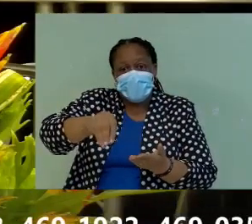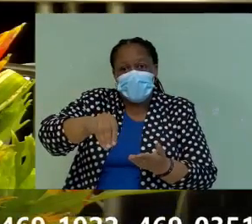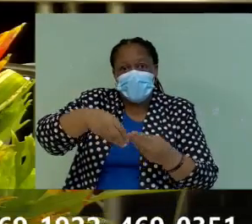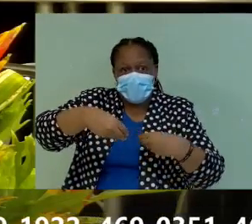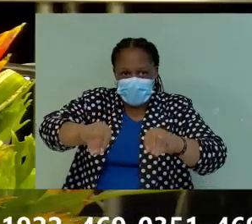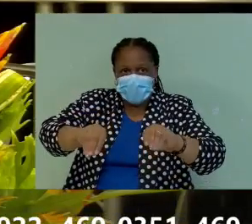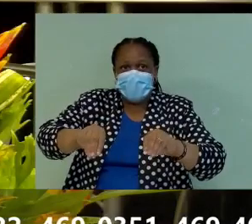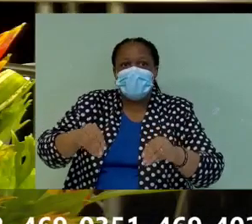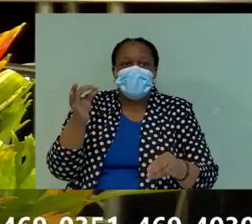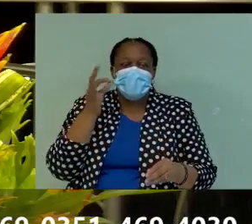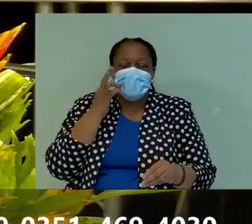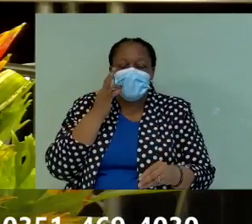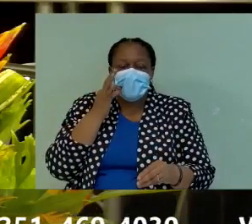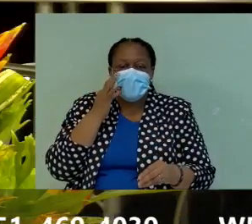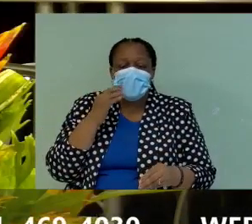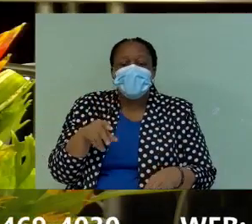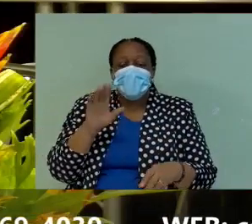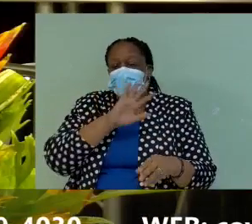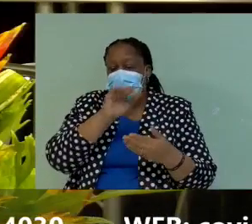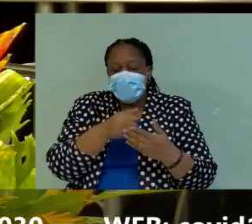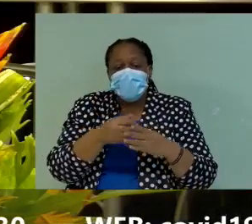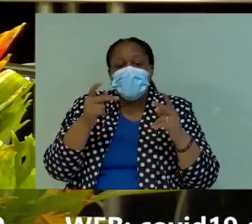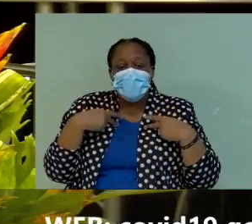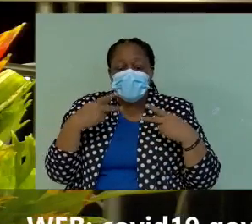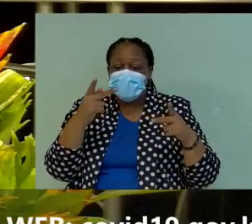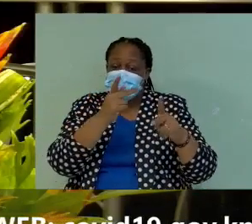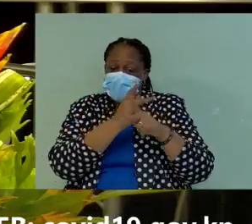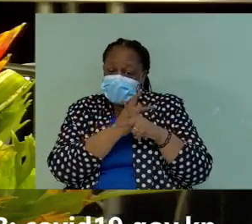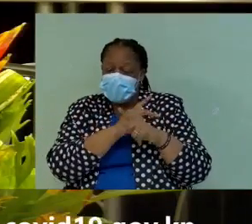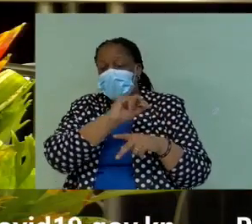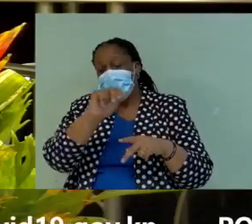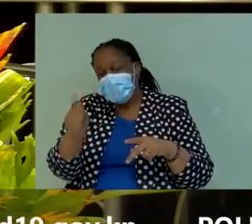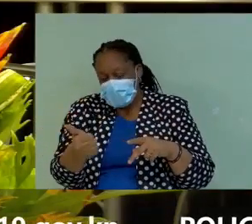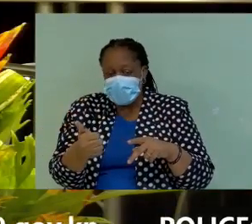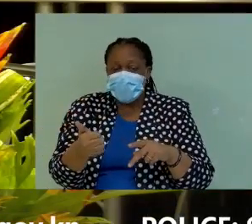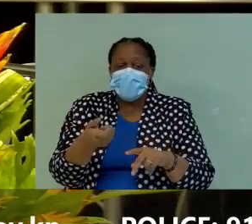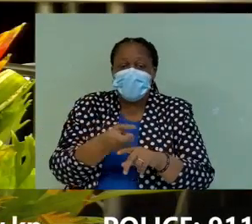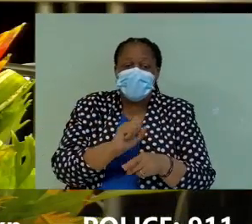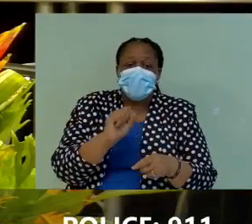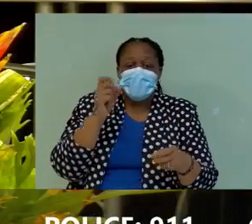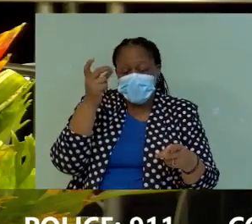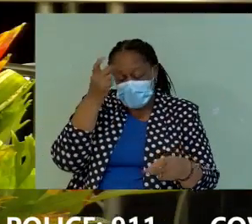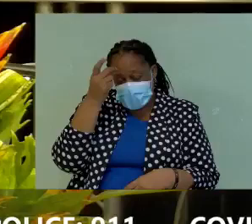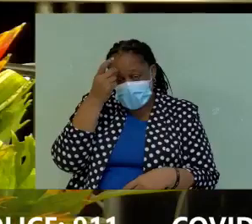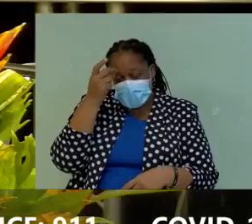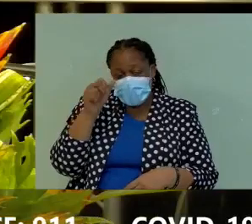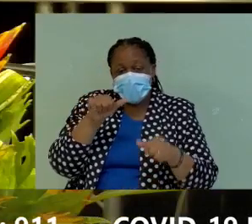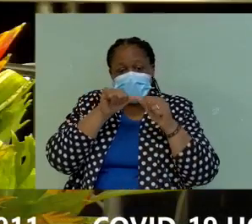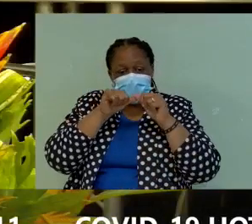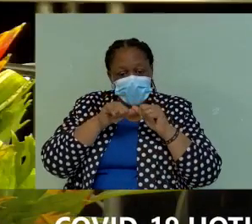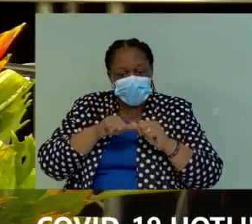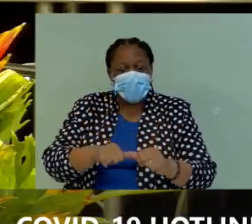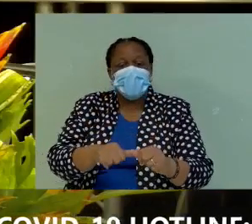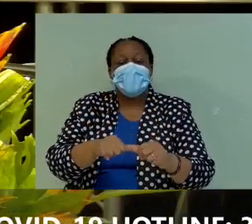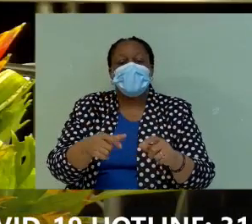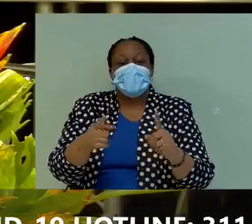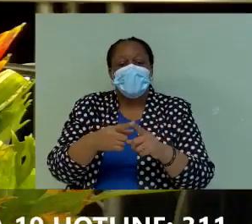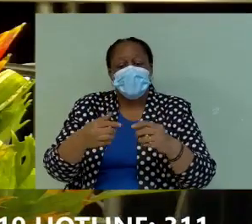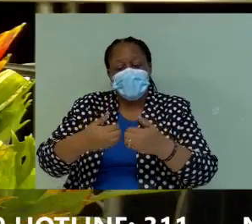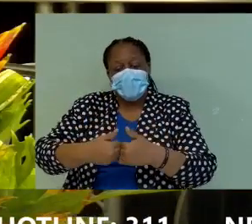part to play in protecting others and ourselves from this disease. Continue to engage in